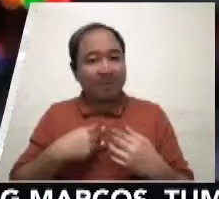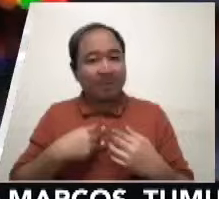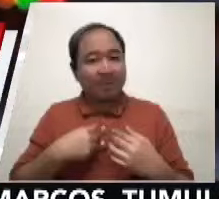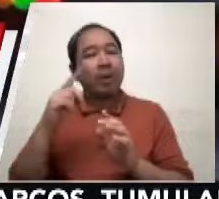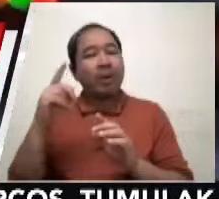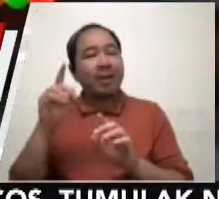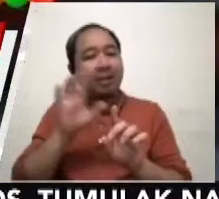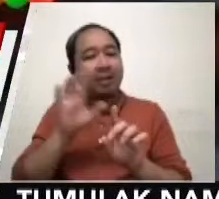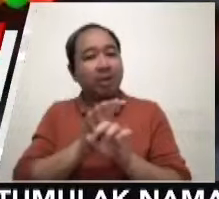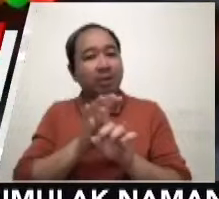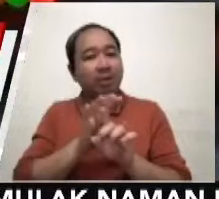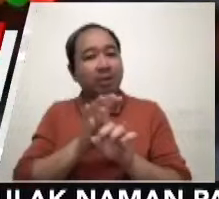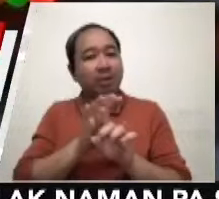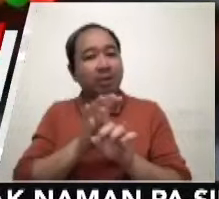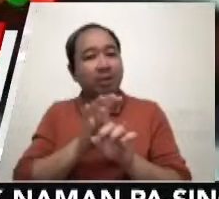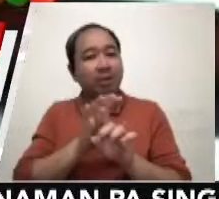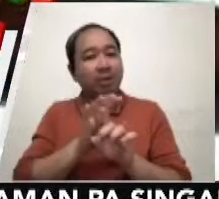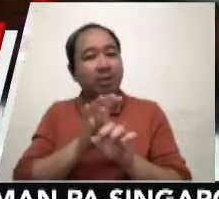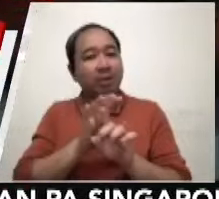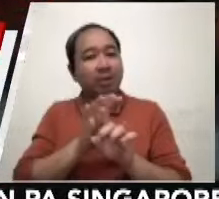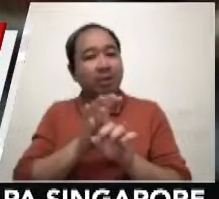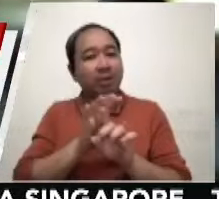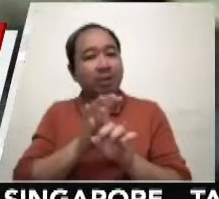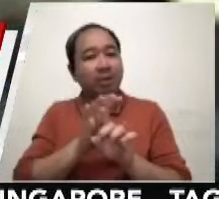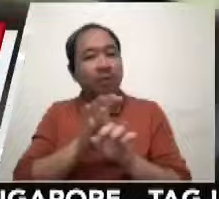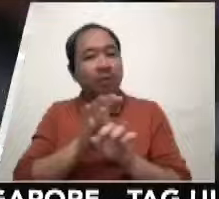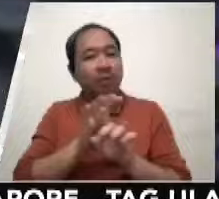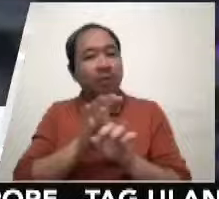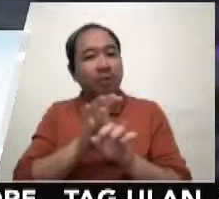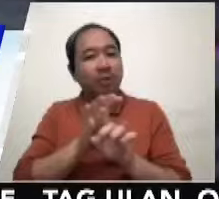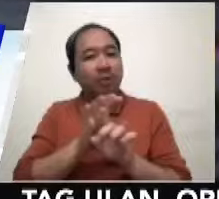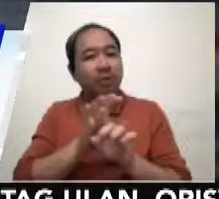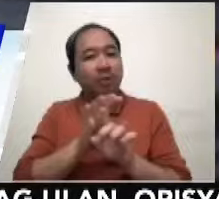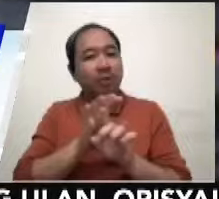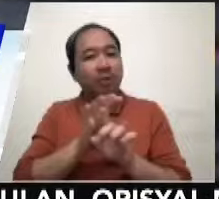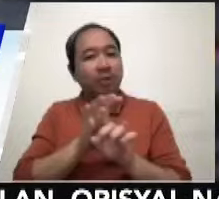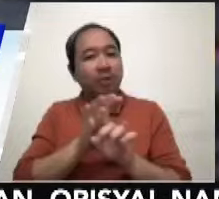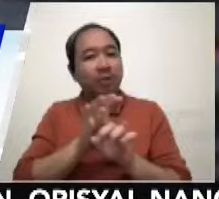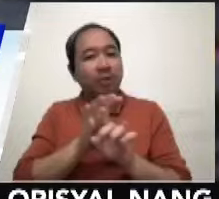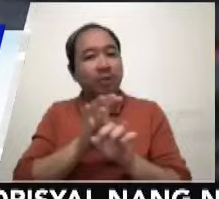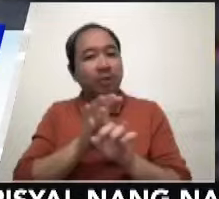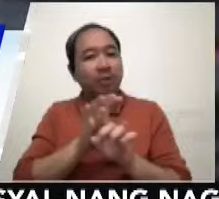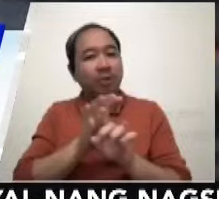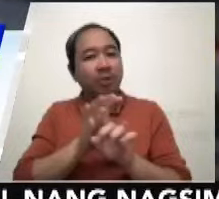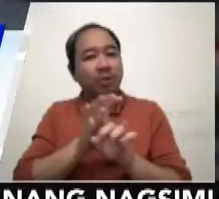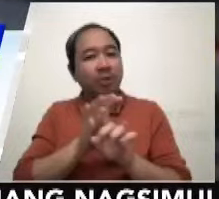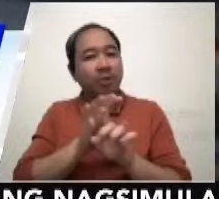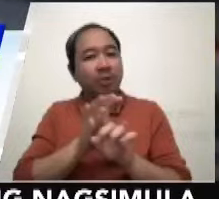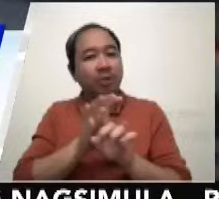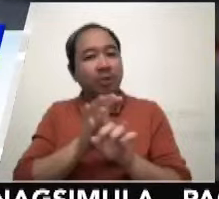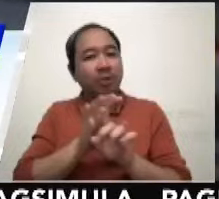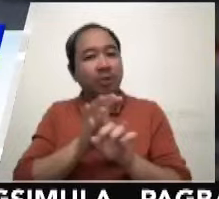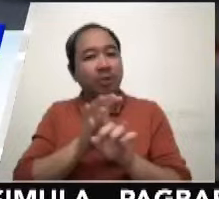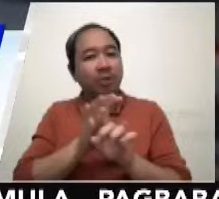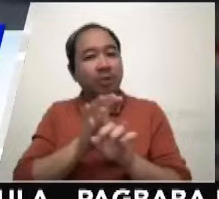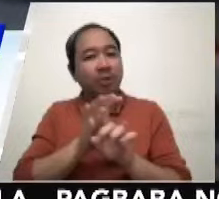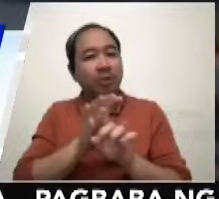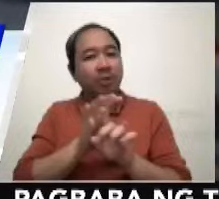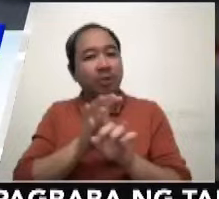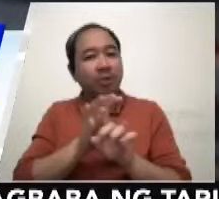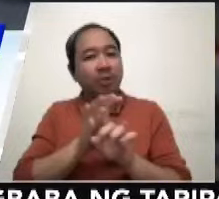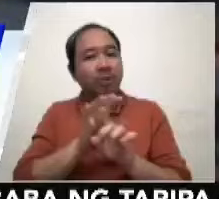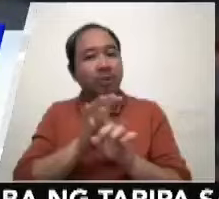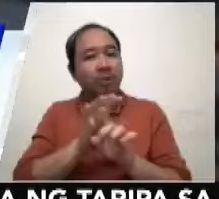98% of my TV appearance, TV guesting, 98% of that sa GMA.